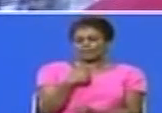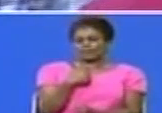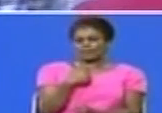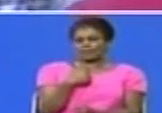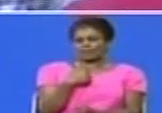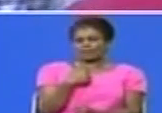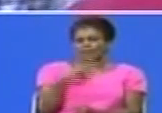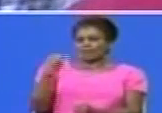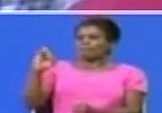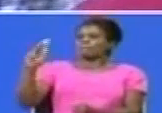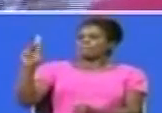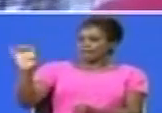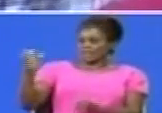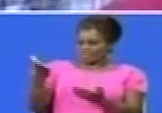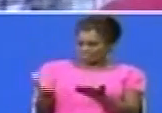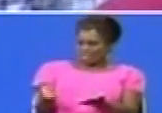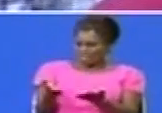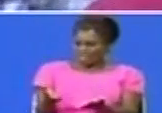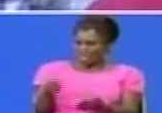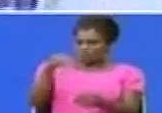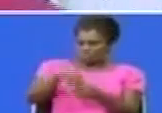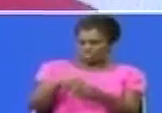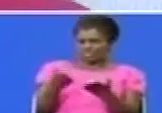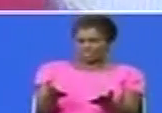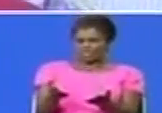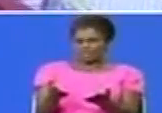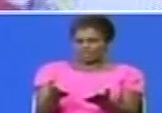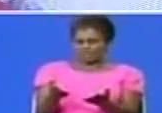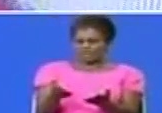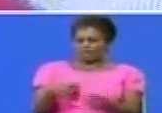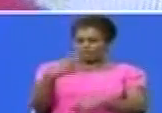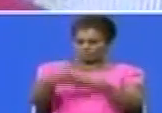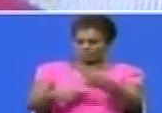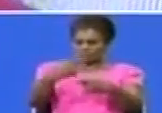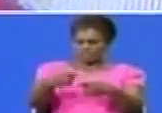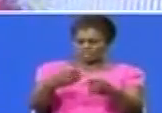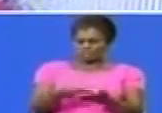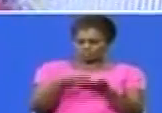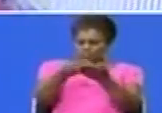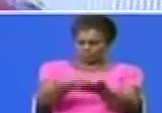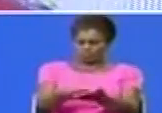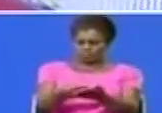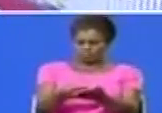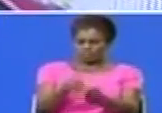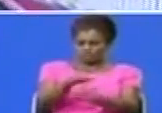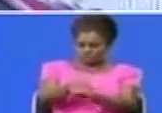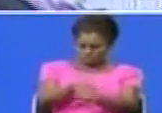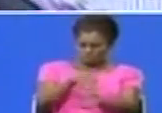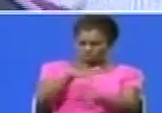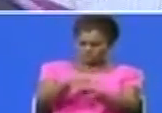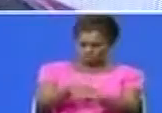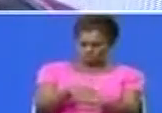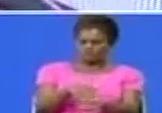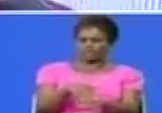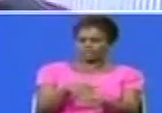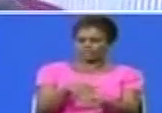Michael is here. Michael Sako is here. He's with him throughout. We have made the process of handing over be gradual. Not gradual,